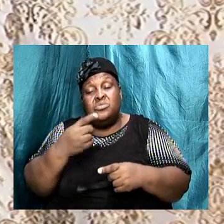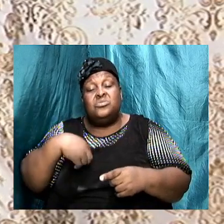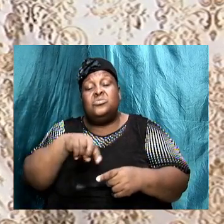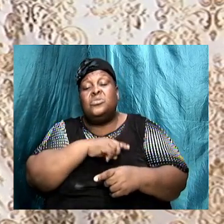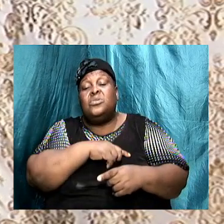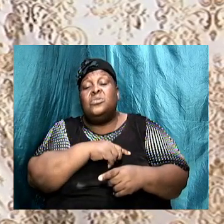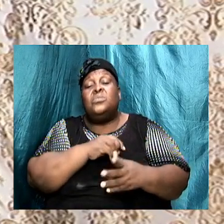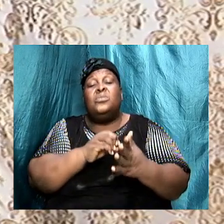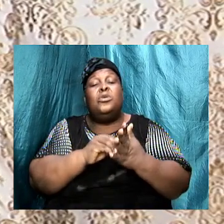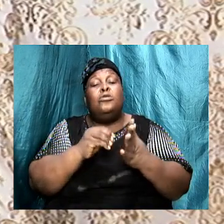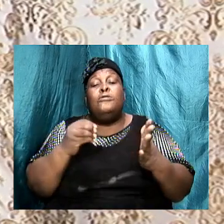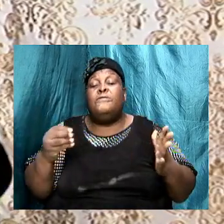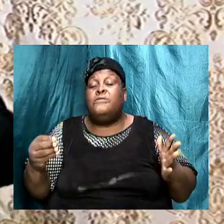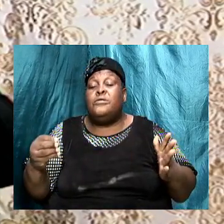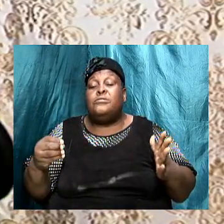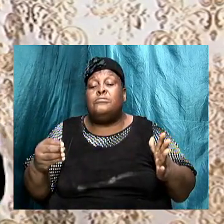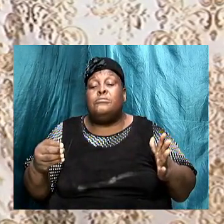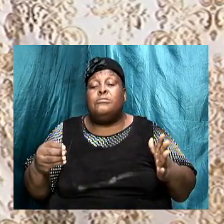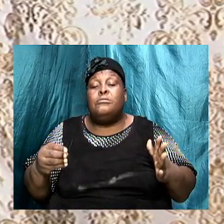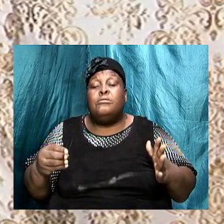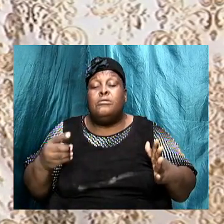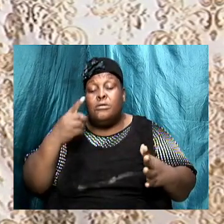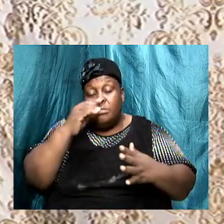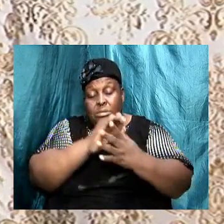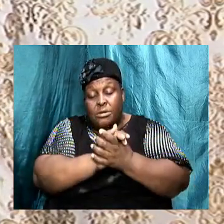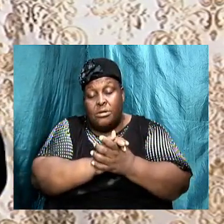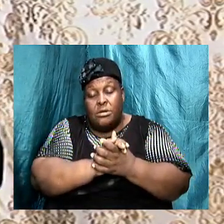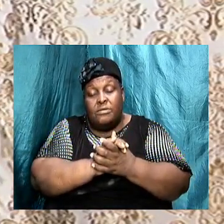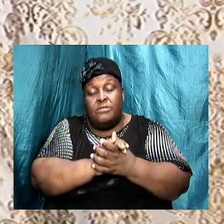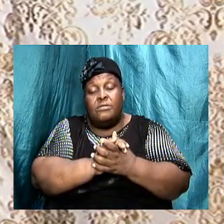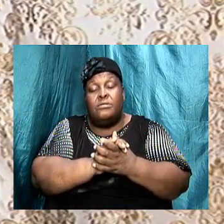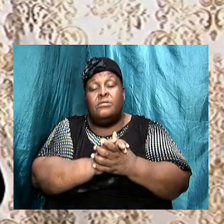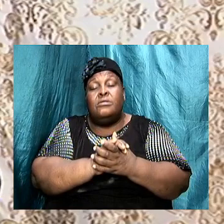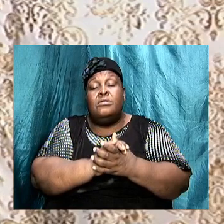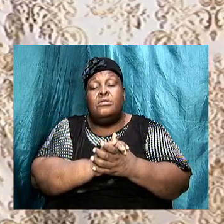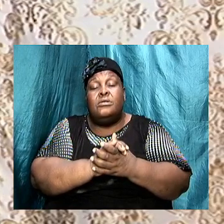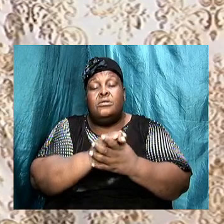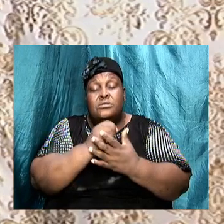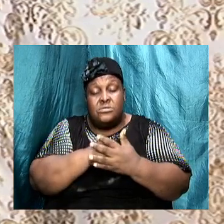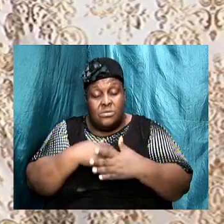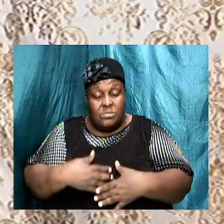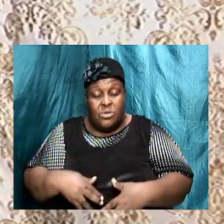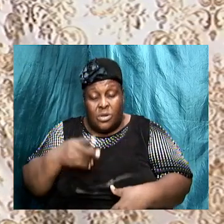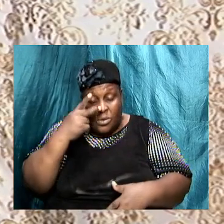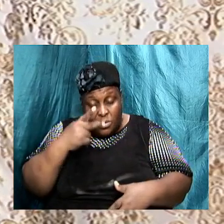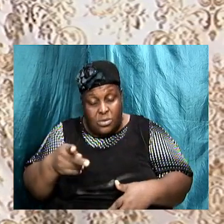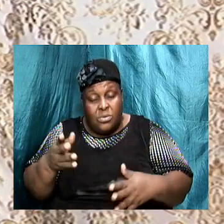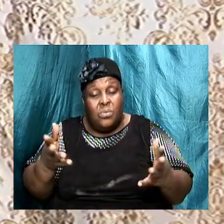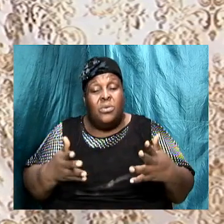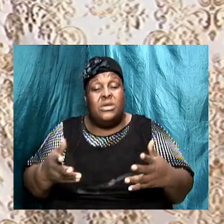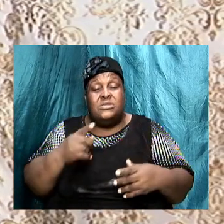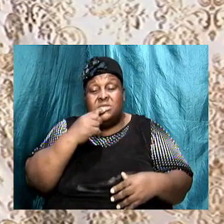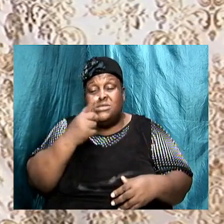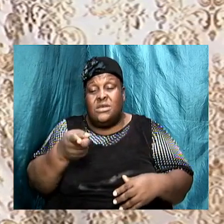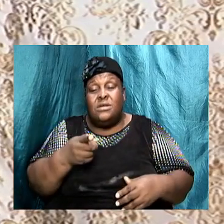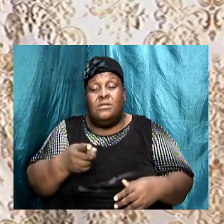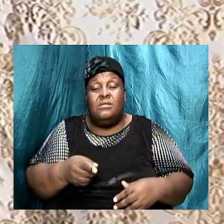feel in my spirit that, you know, somebody will look into what is being said and